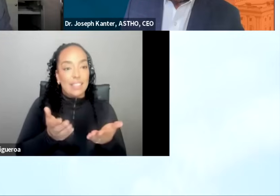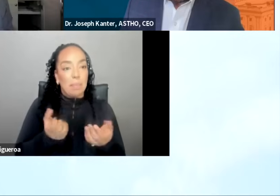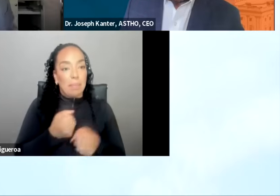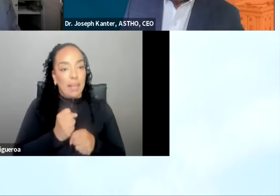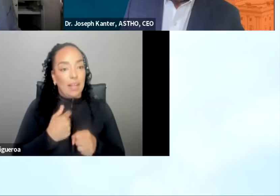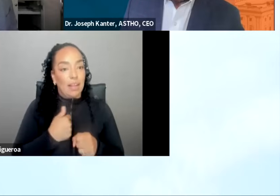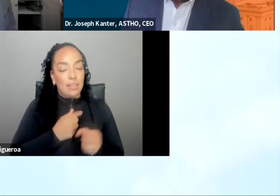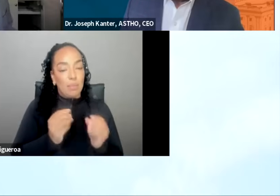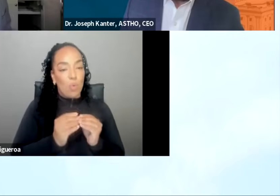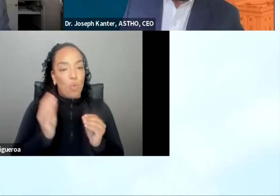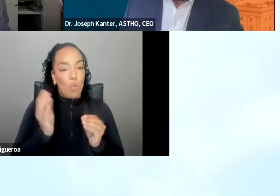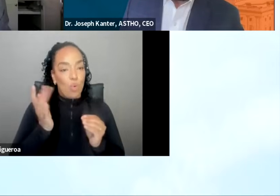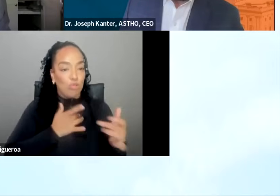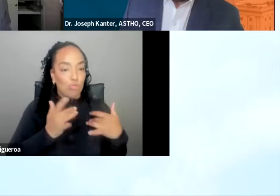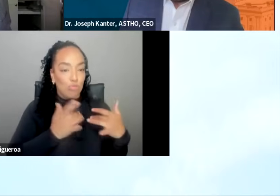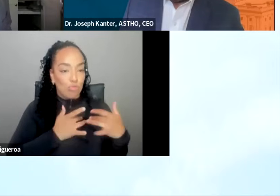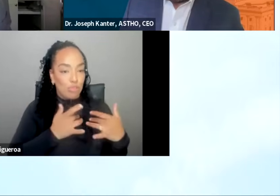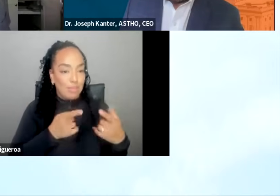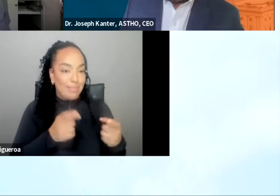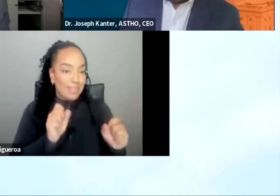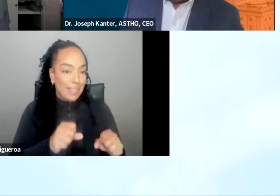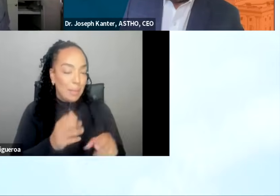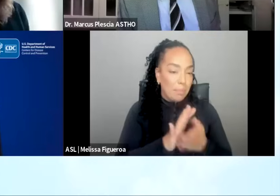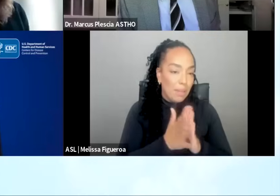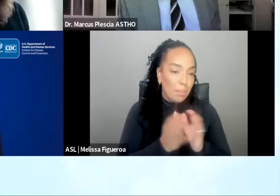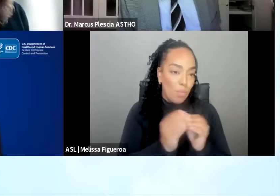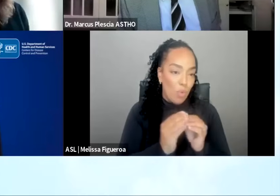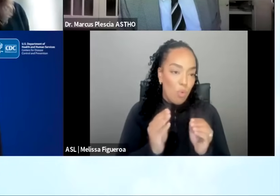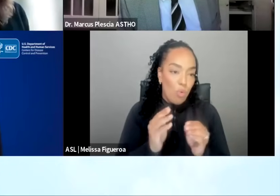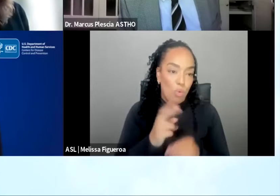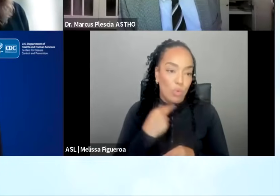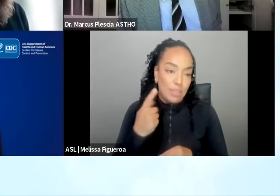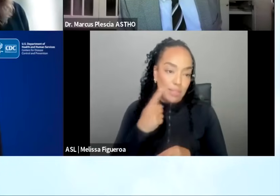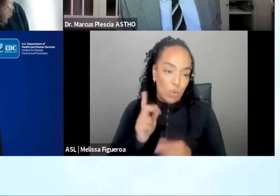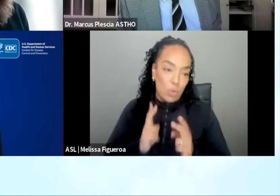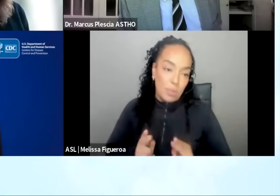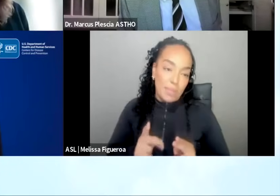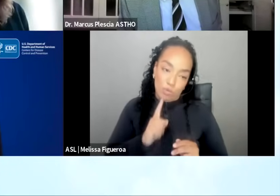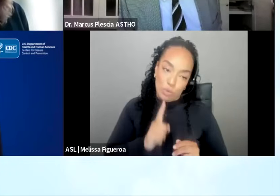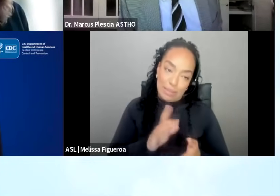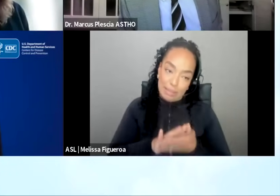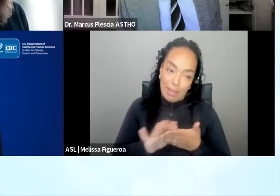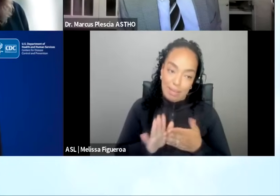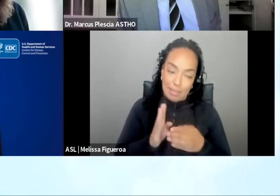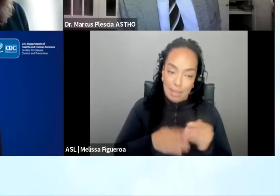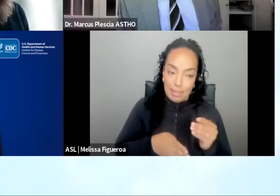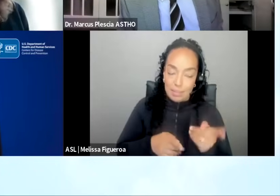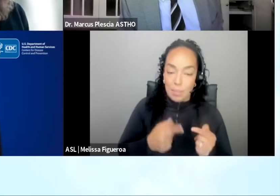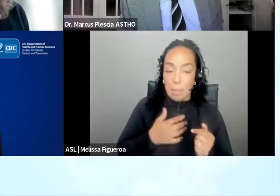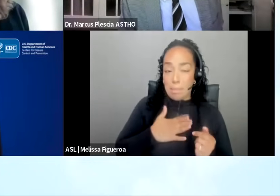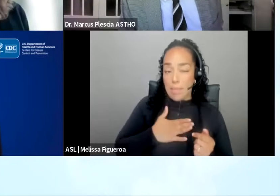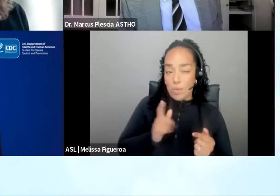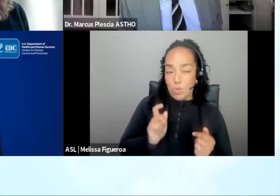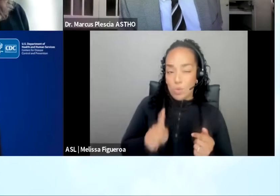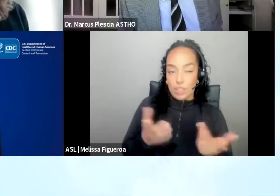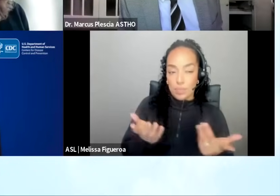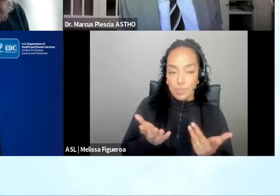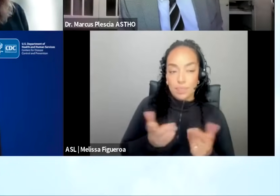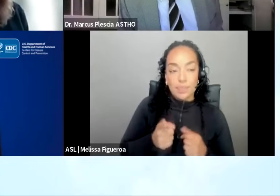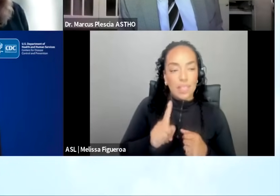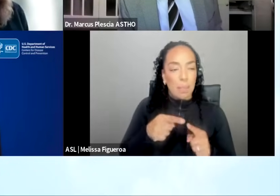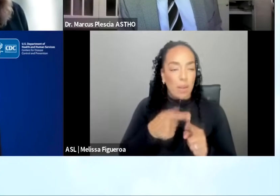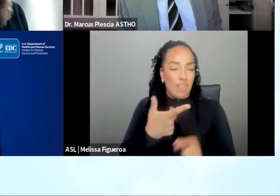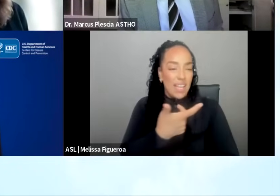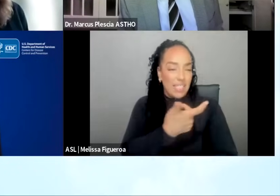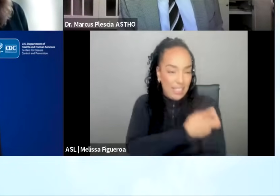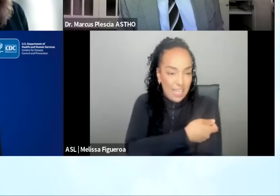concerned that that this could become more of a risk to humans. I thought that was a really nice ending. My question is about vaccination. I